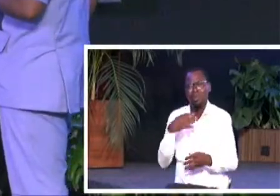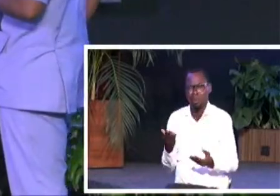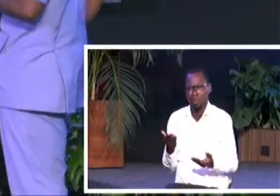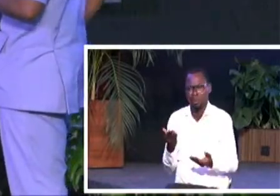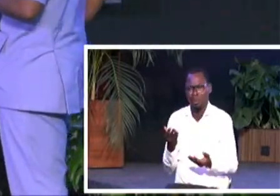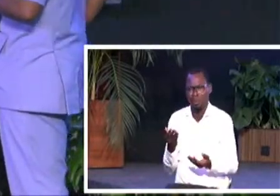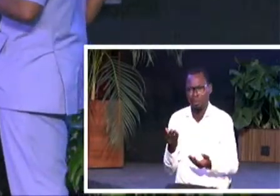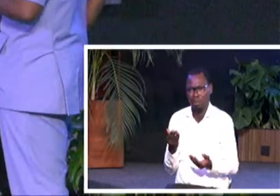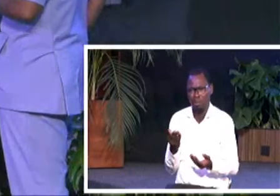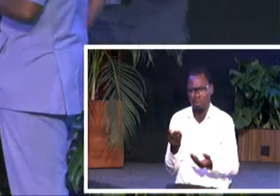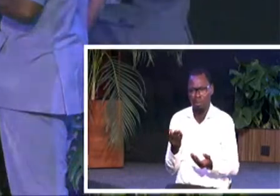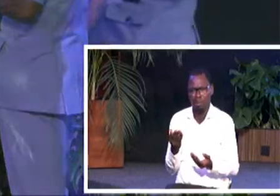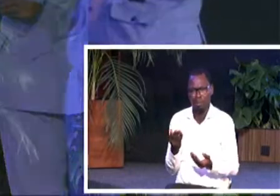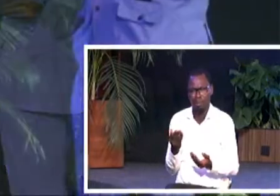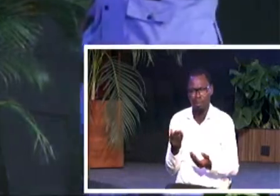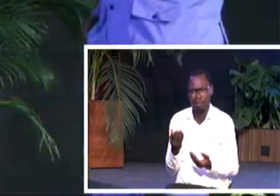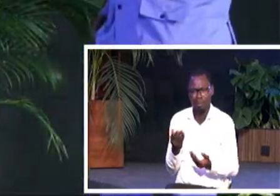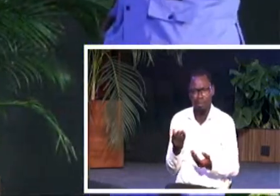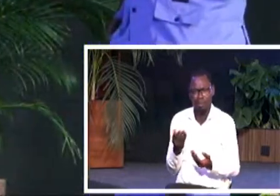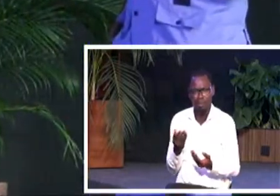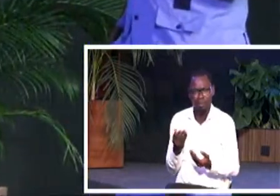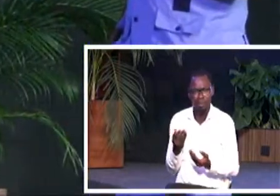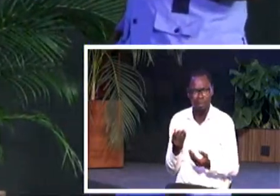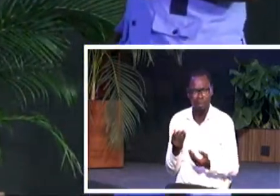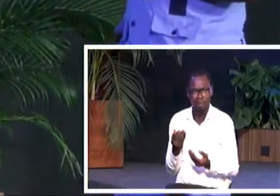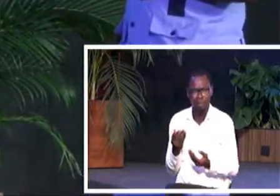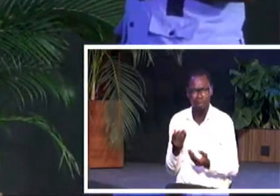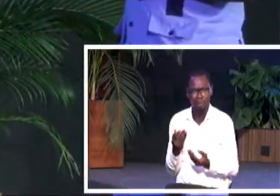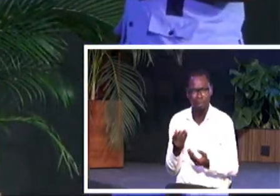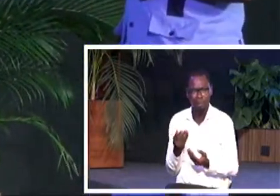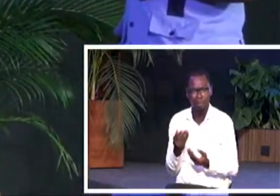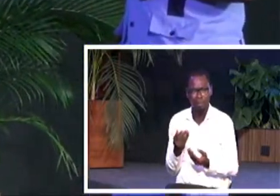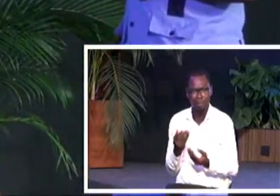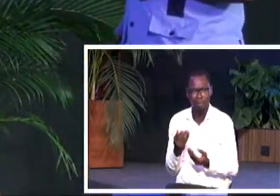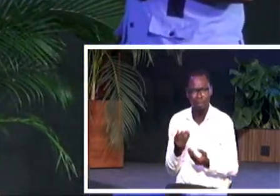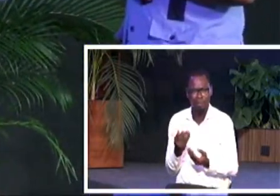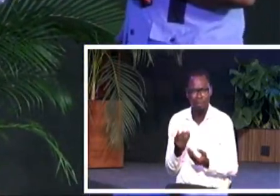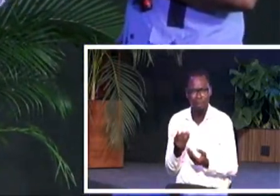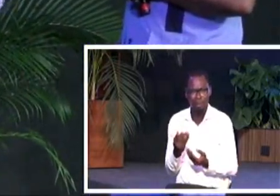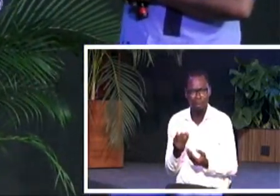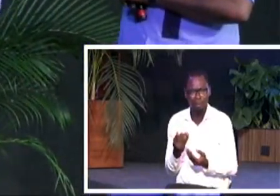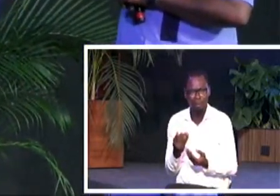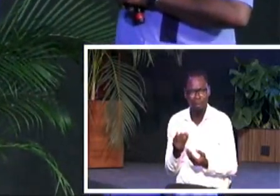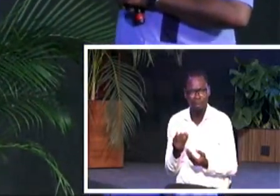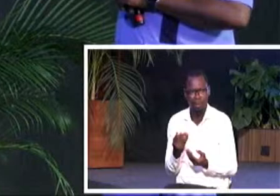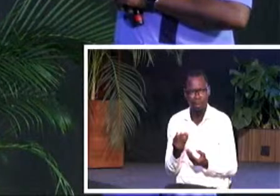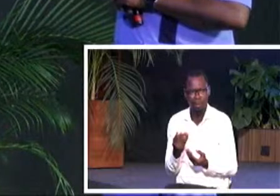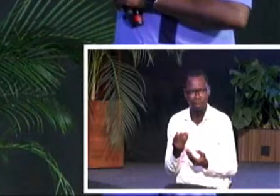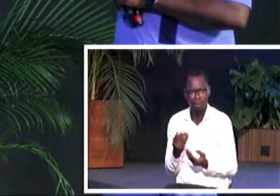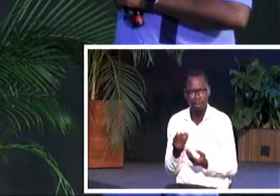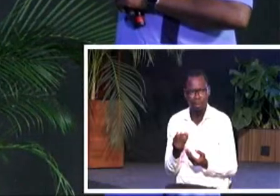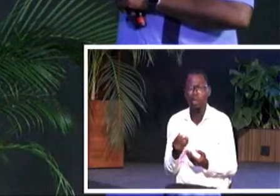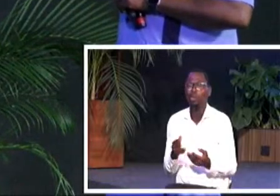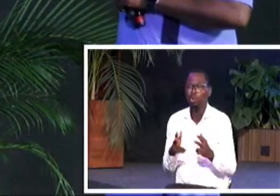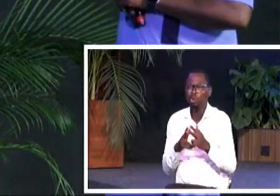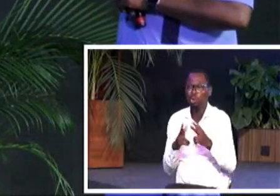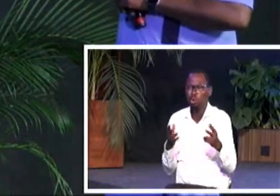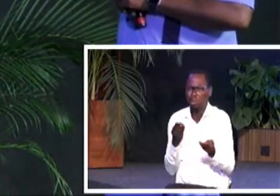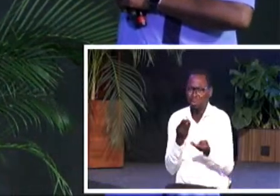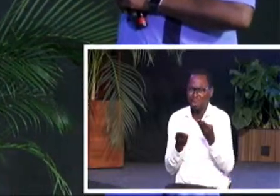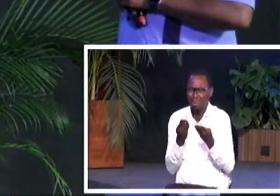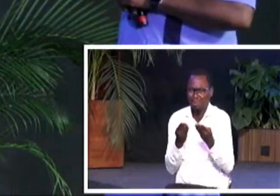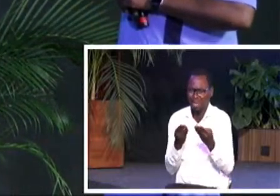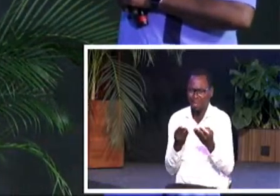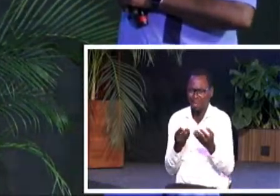be. Some of the doomsday theorists say it will lead to a food war if nothing is